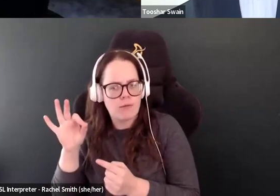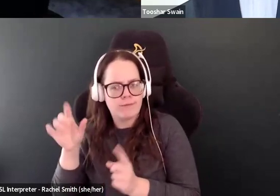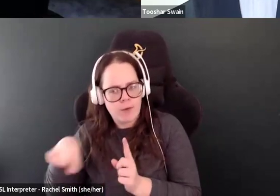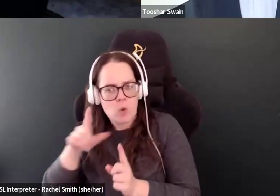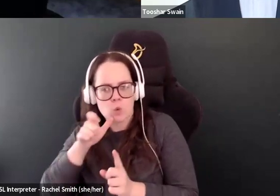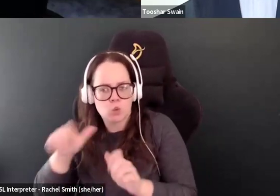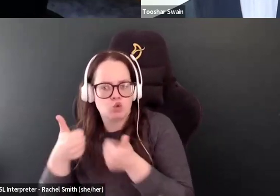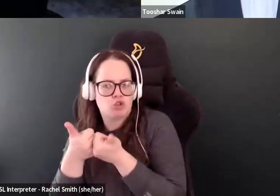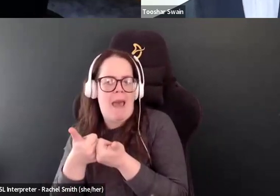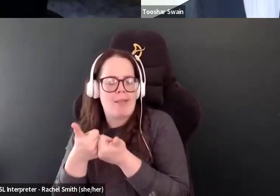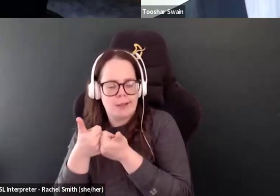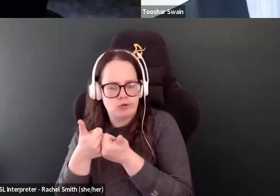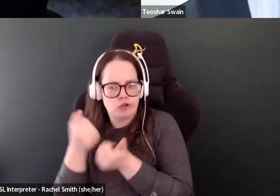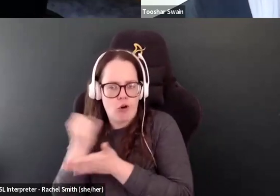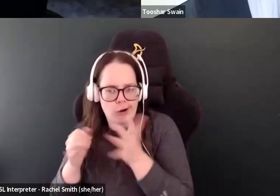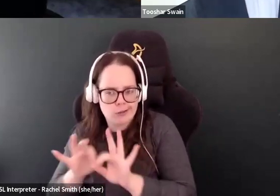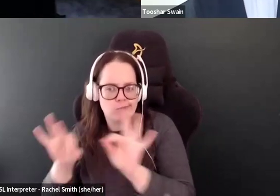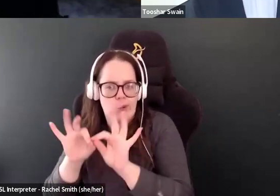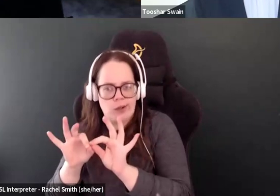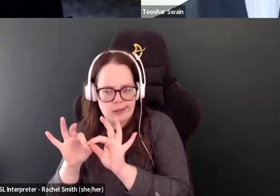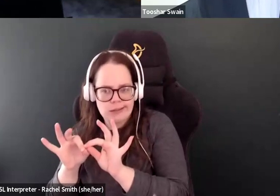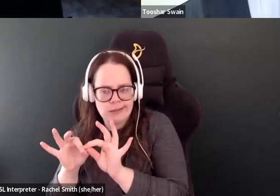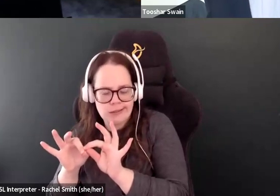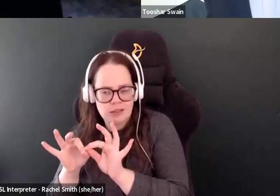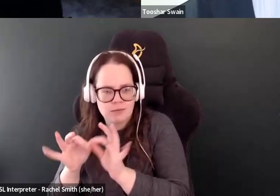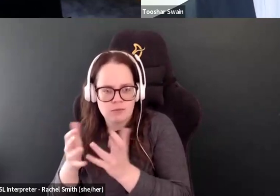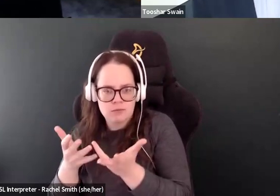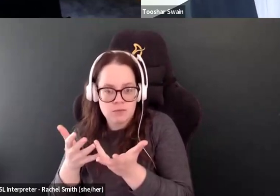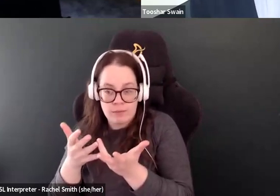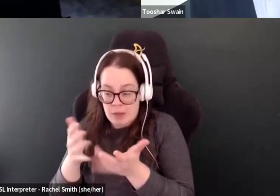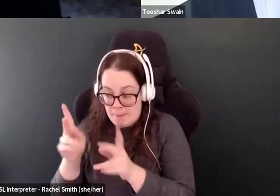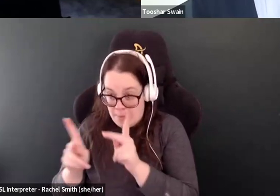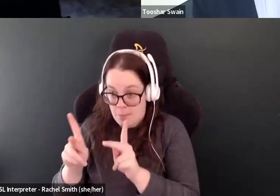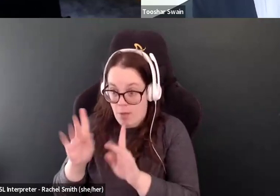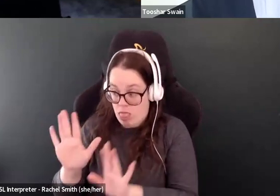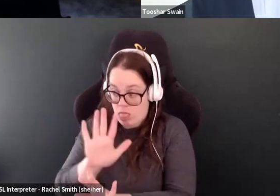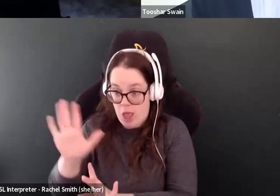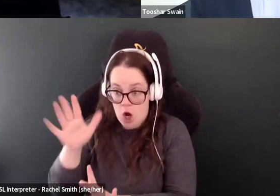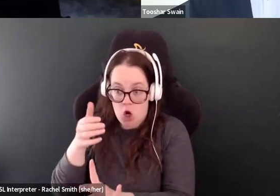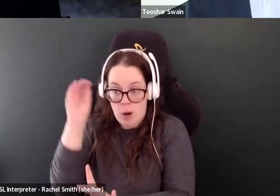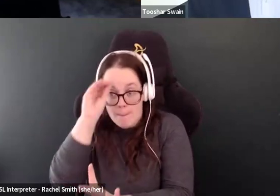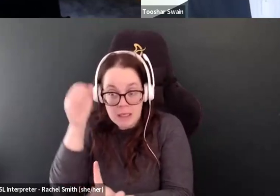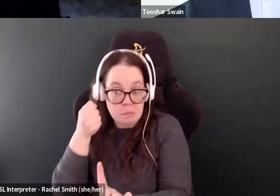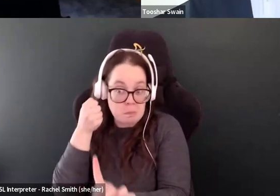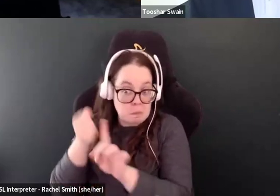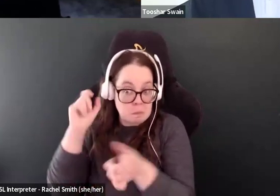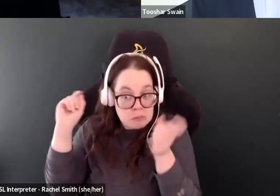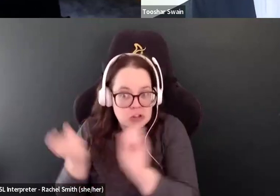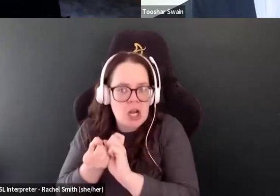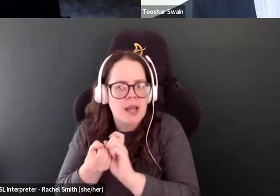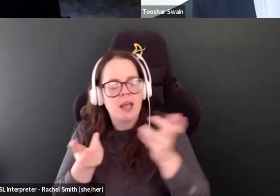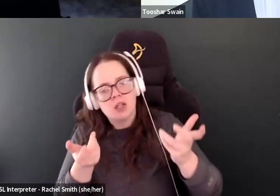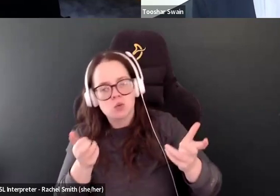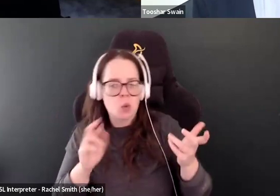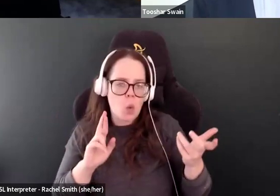of arts? Have opinions been changed? I think that this is to a broader issue of challenges as it